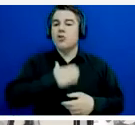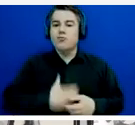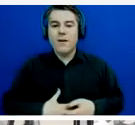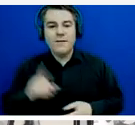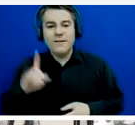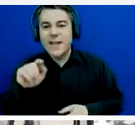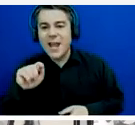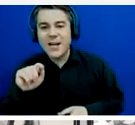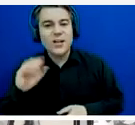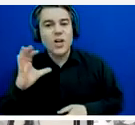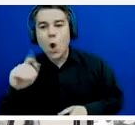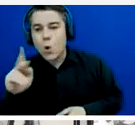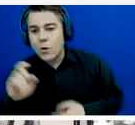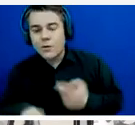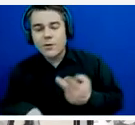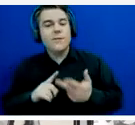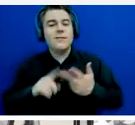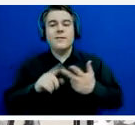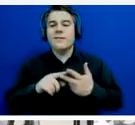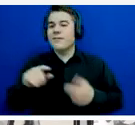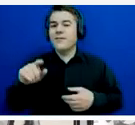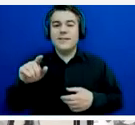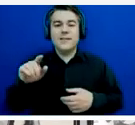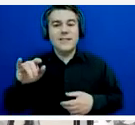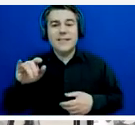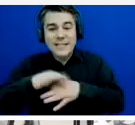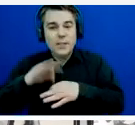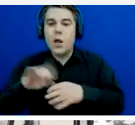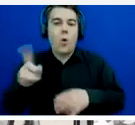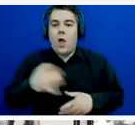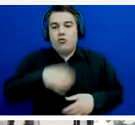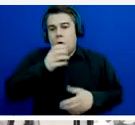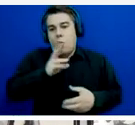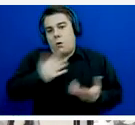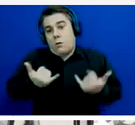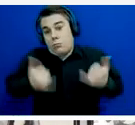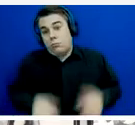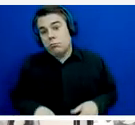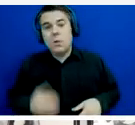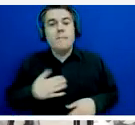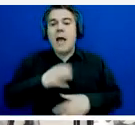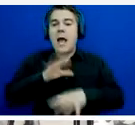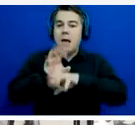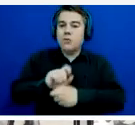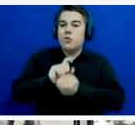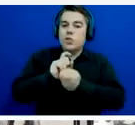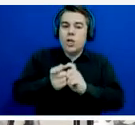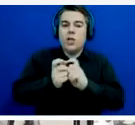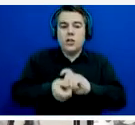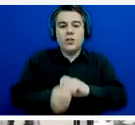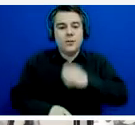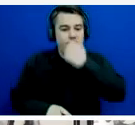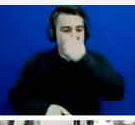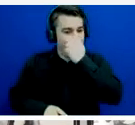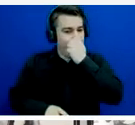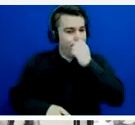craving Diet Turkey Hill iced tea. Y'all, I really didn't drink water. And my habits were changing. And I